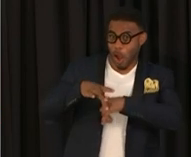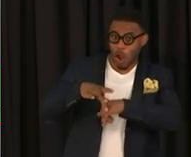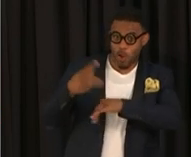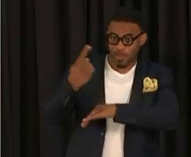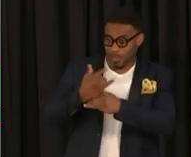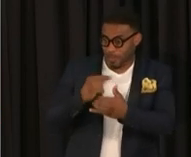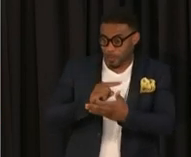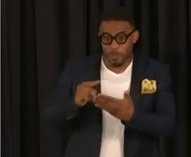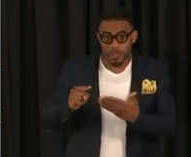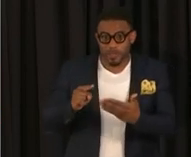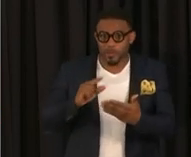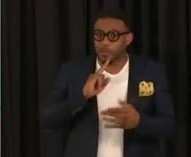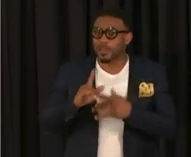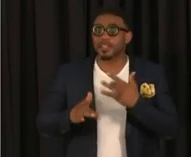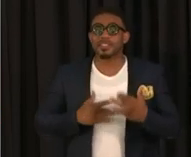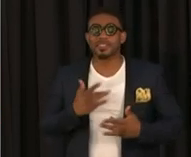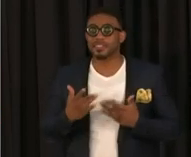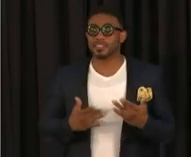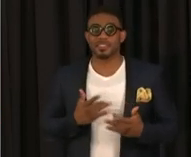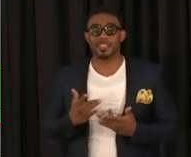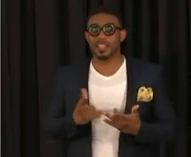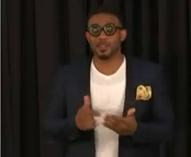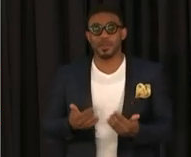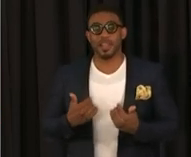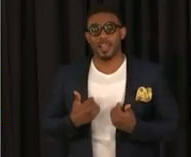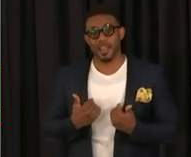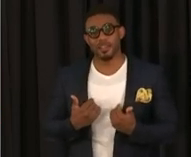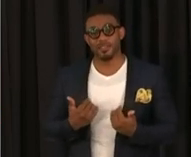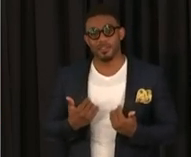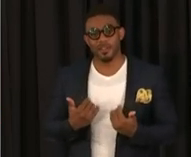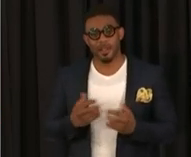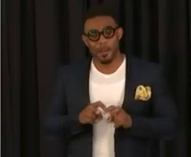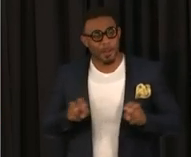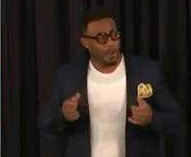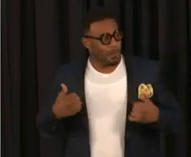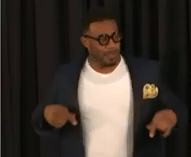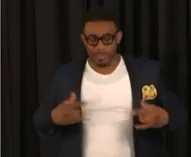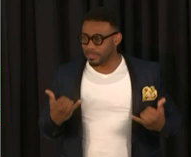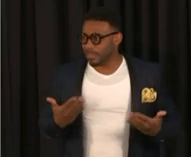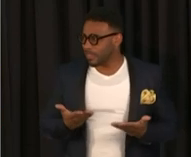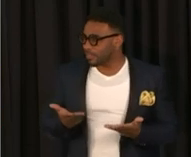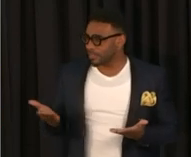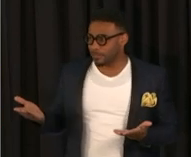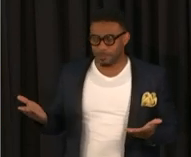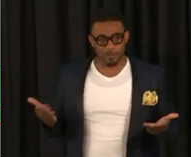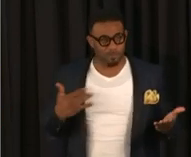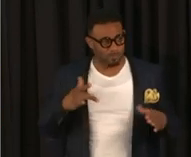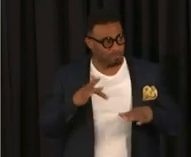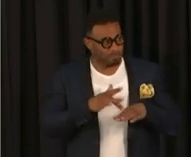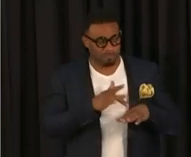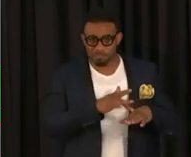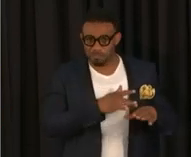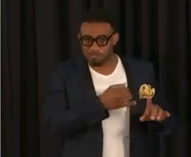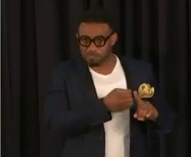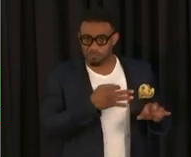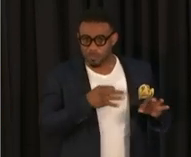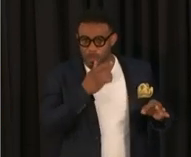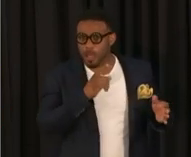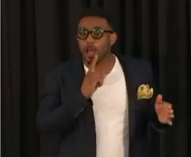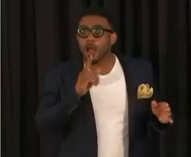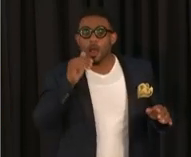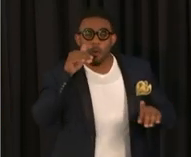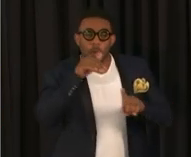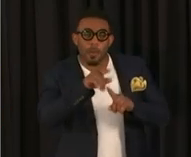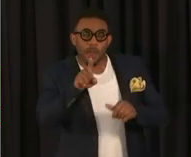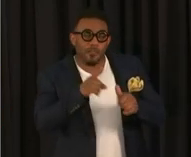Earth Day this week. So we're really excited to have the panelists with us today, and we'll get to them shortly. But I just wanted